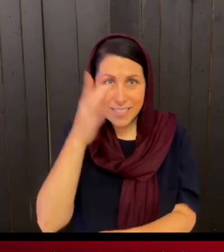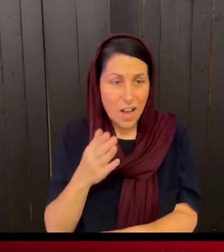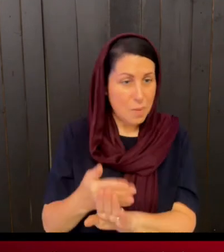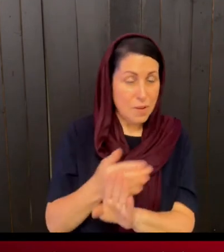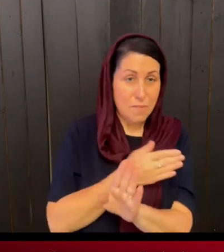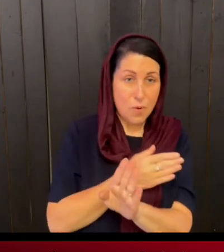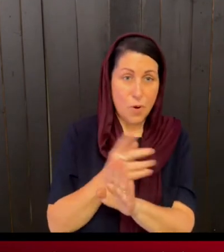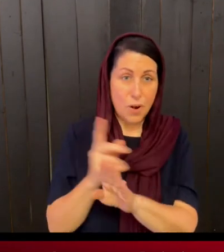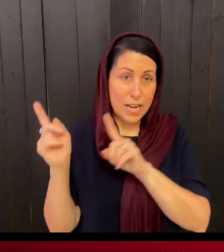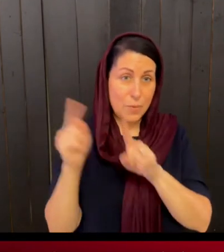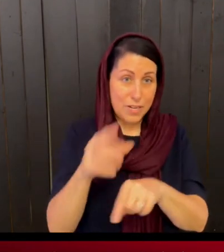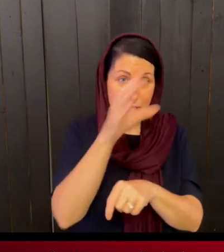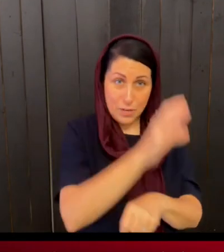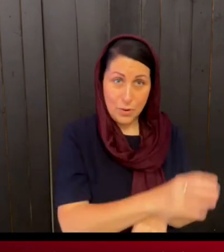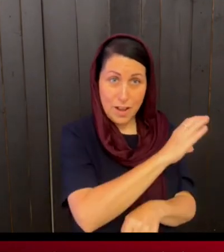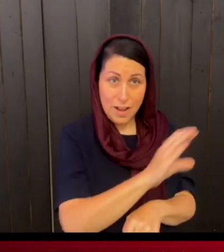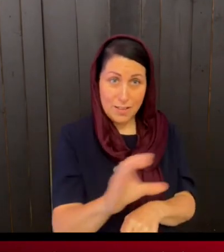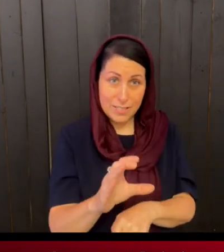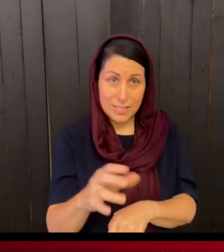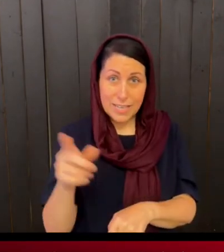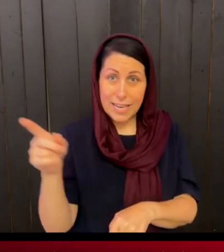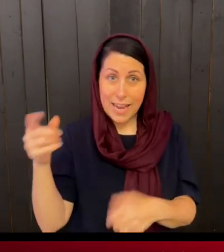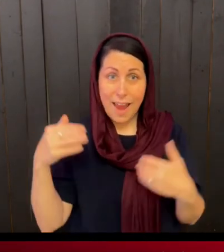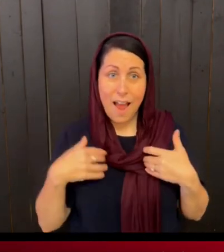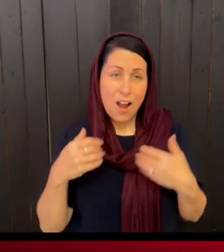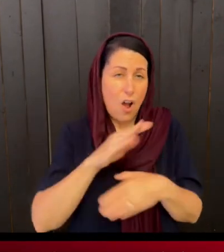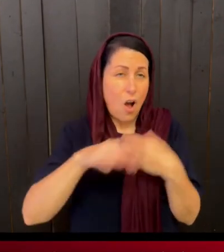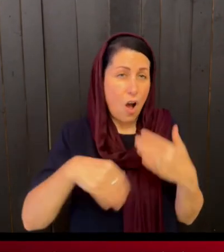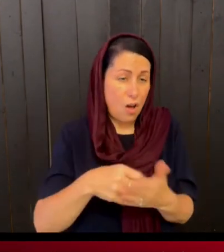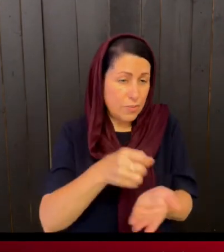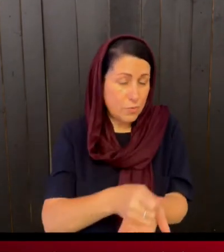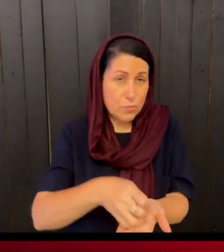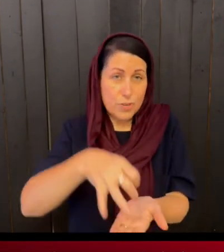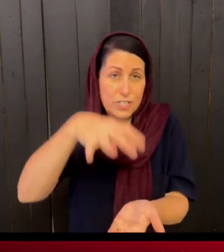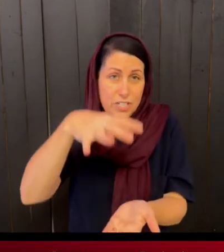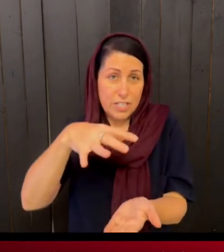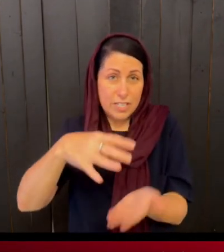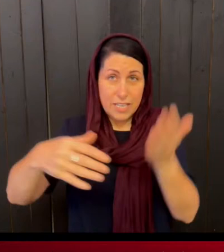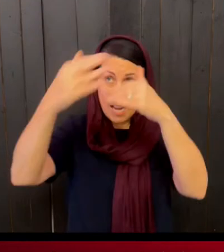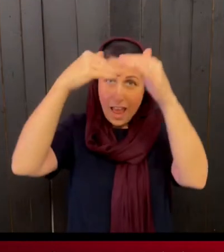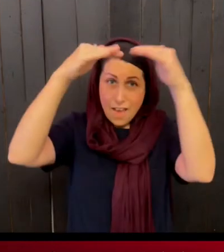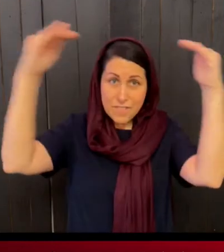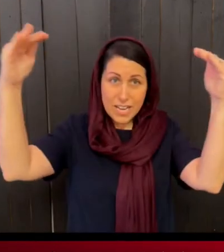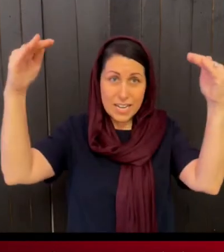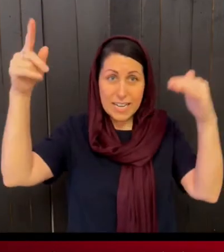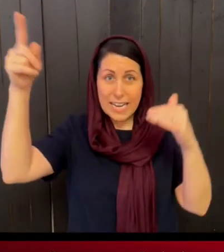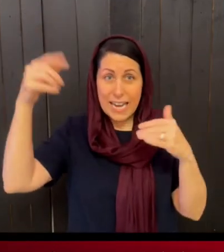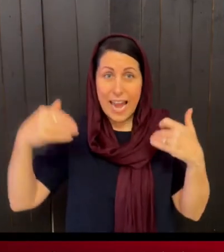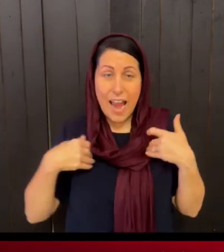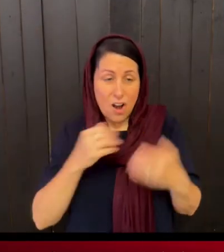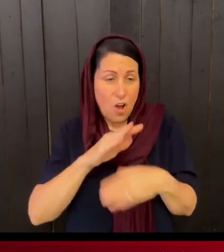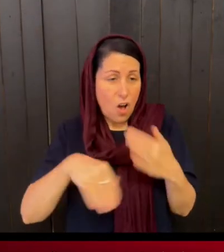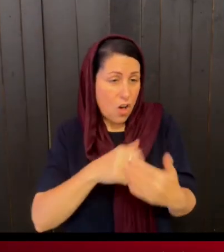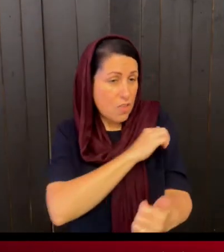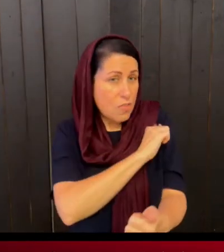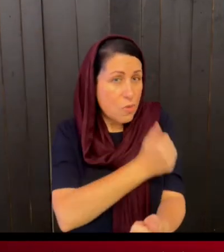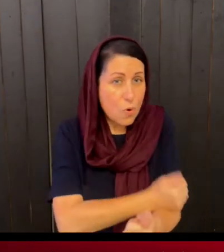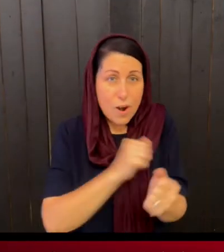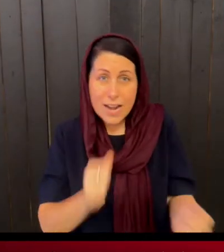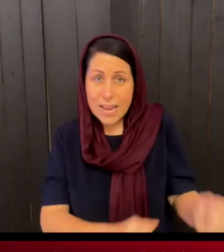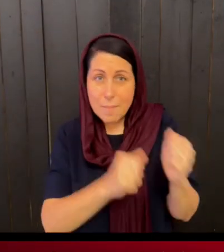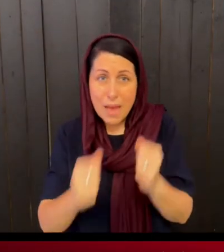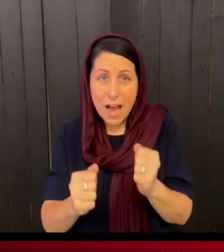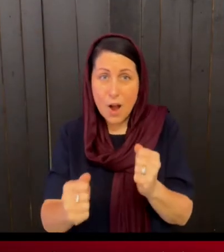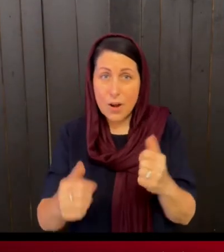had all the riches of heaven. He had all the authority of heaven. He had all the power. He had every angel in heaven to defend him. He didn't